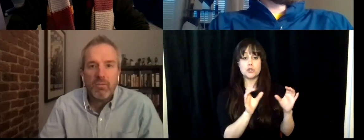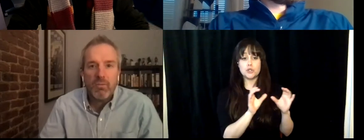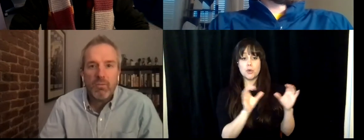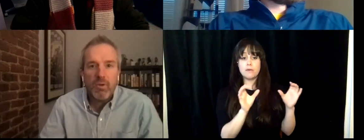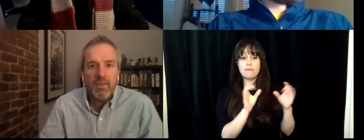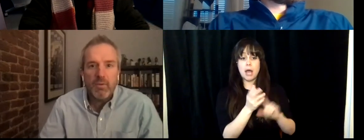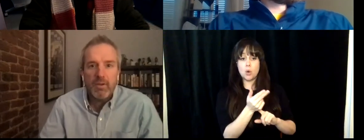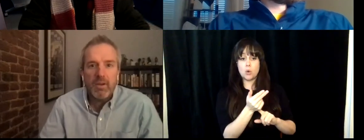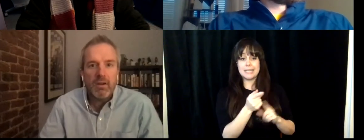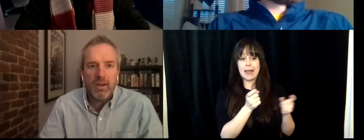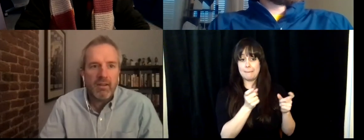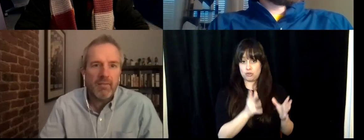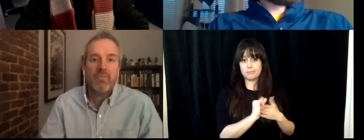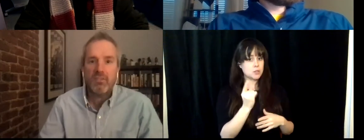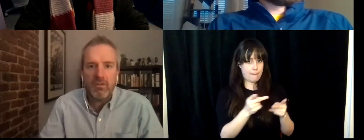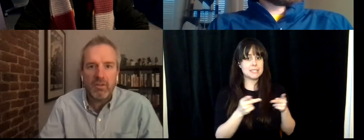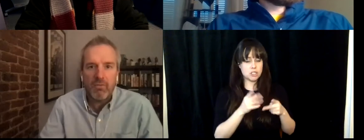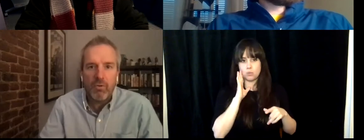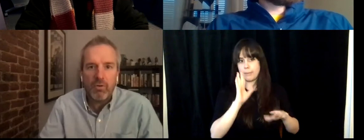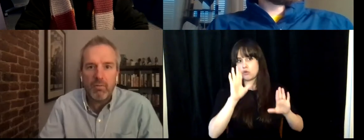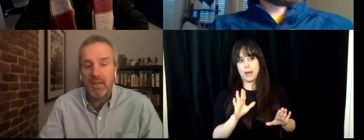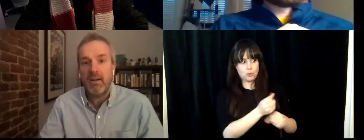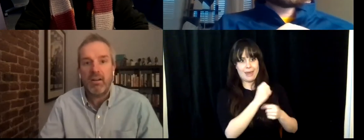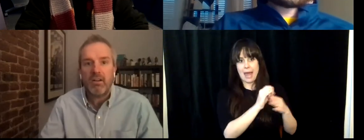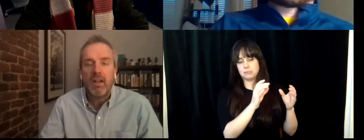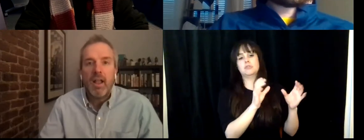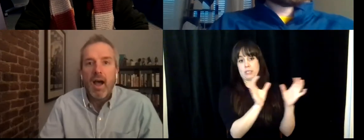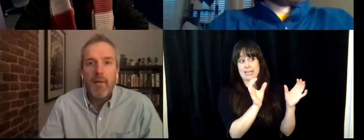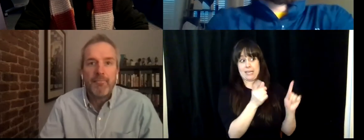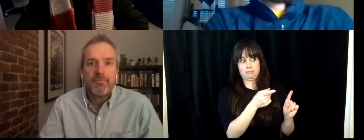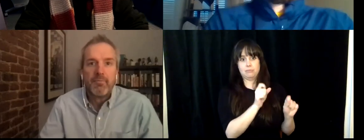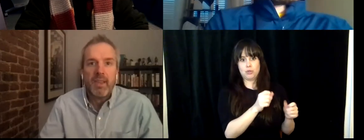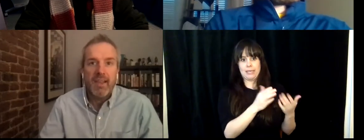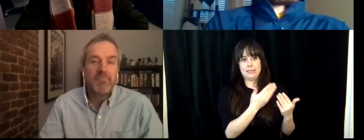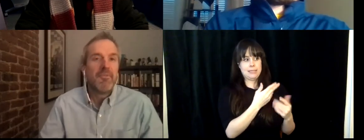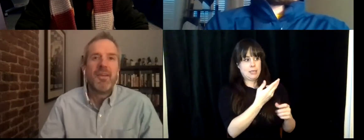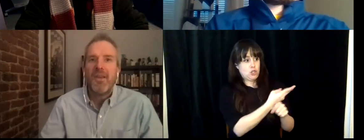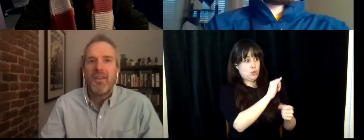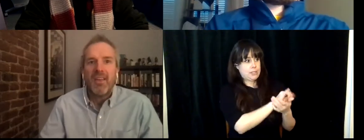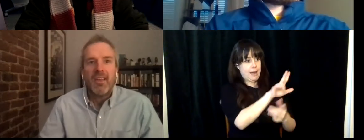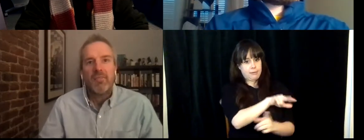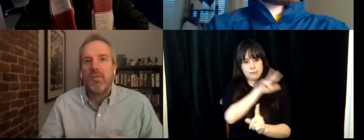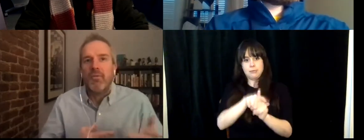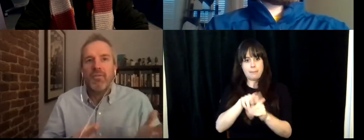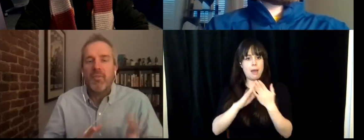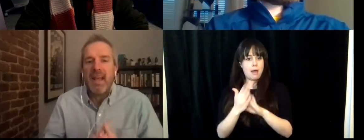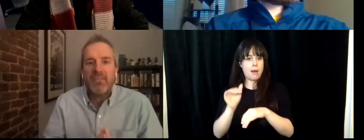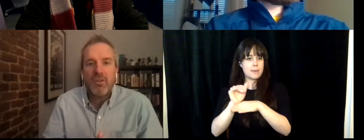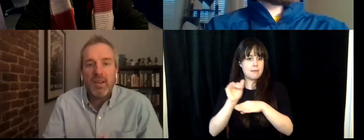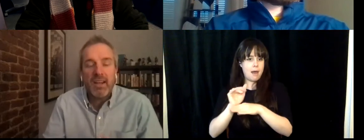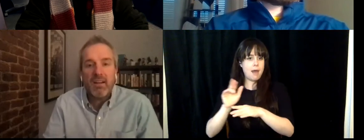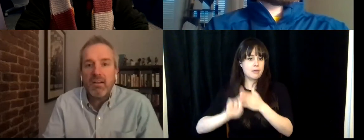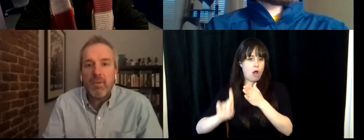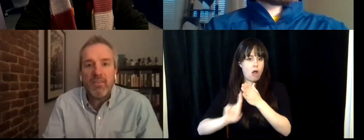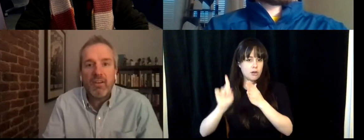great certificate to get for being a night auditor. And you know, if somebody asks you to